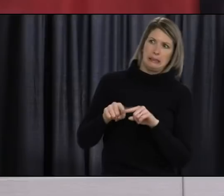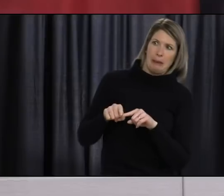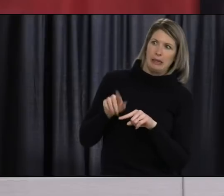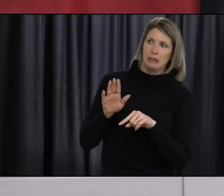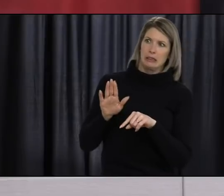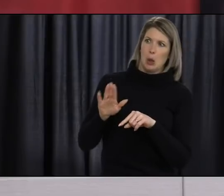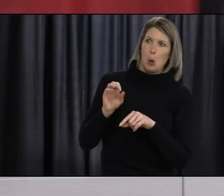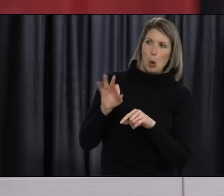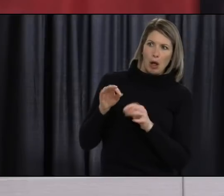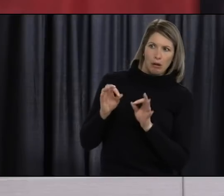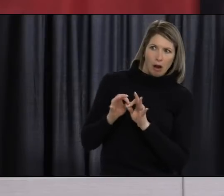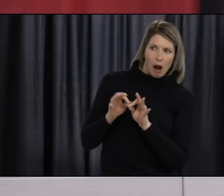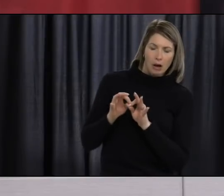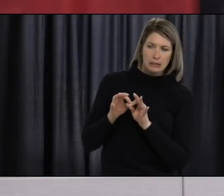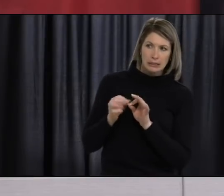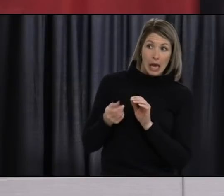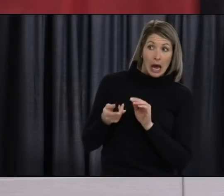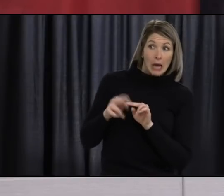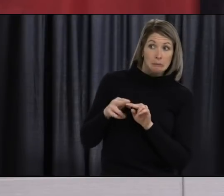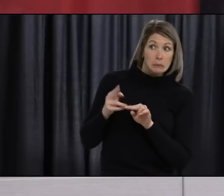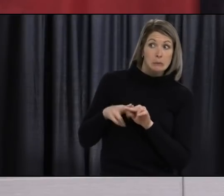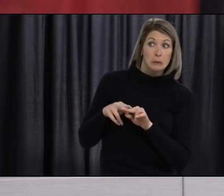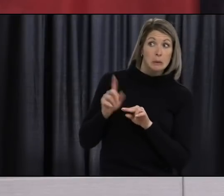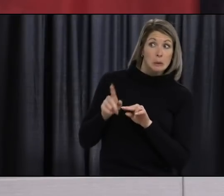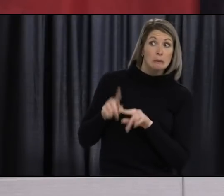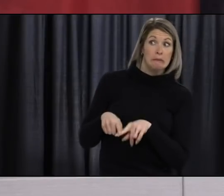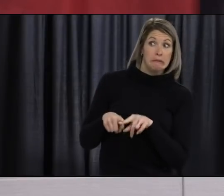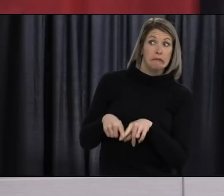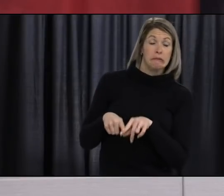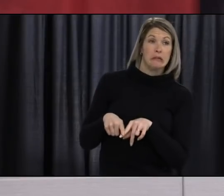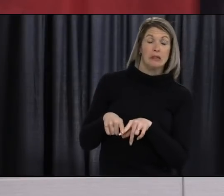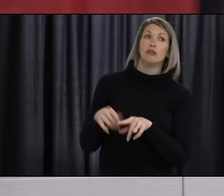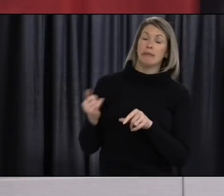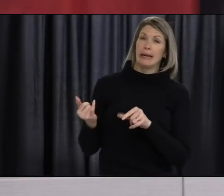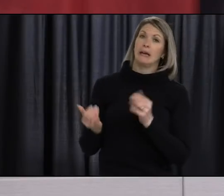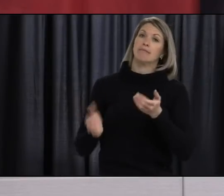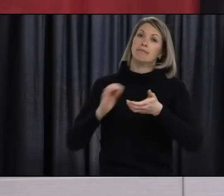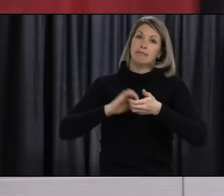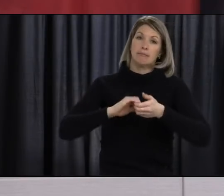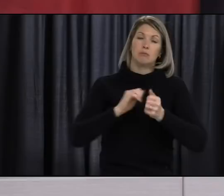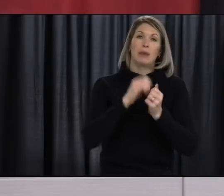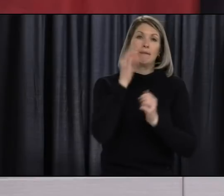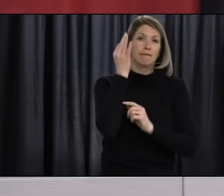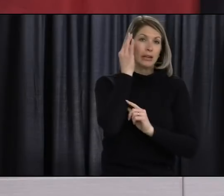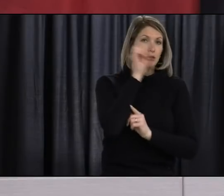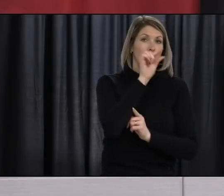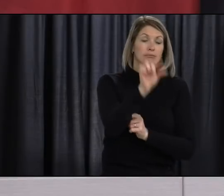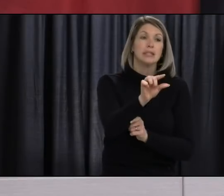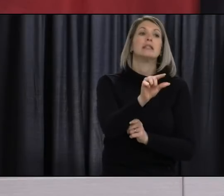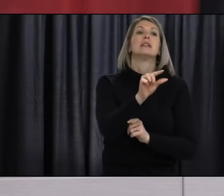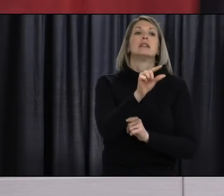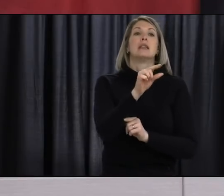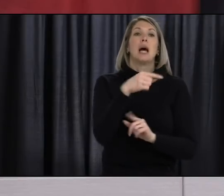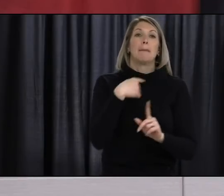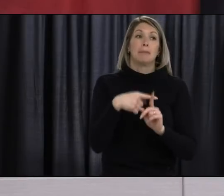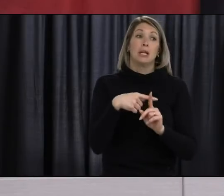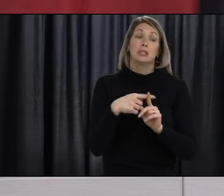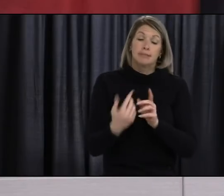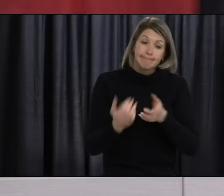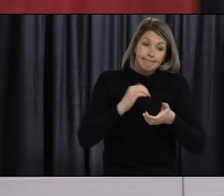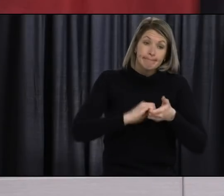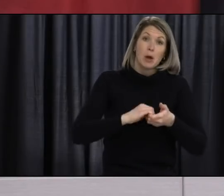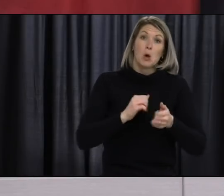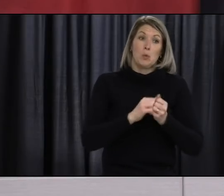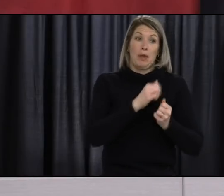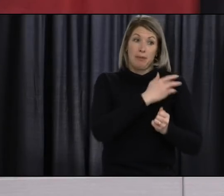revenues. So right now we will continue to work with the federal government, continue to work with the other provinces, but our plans right now is to hold the course, get